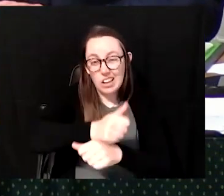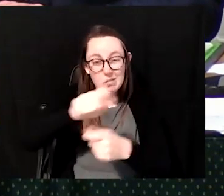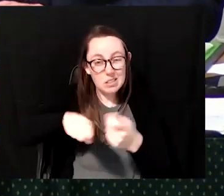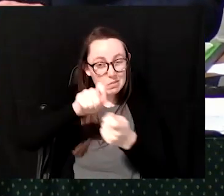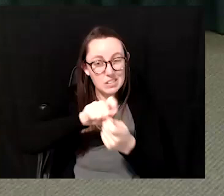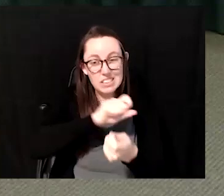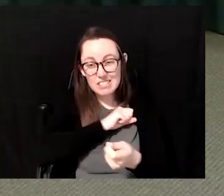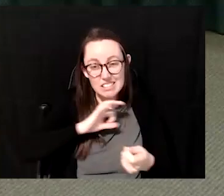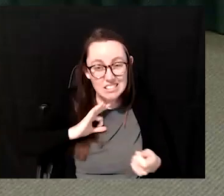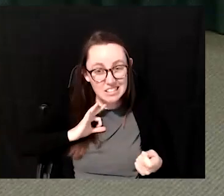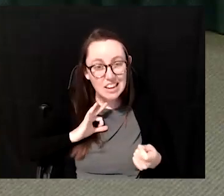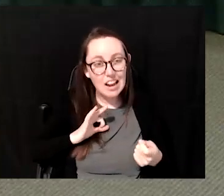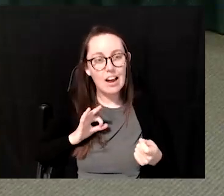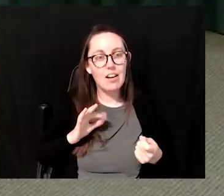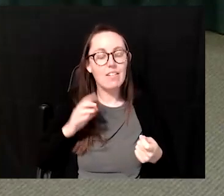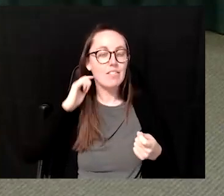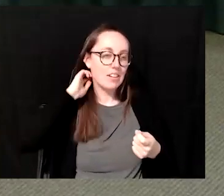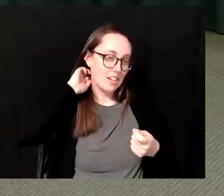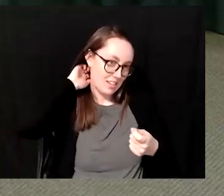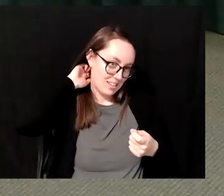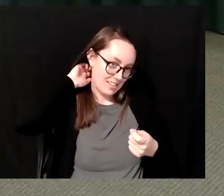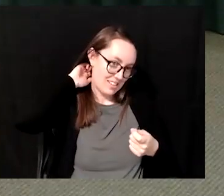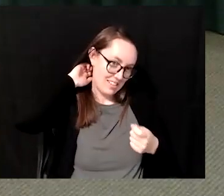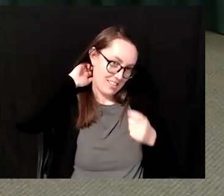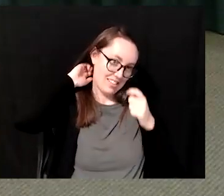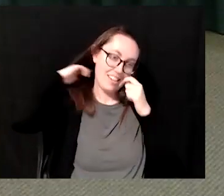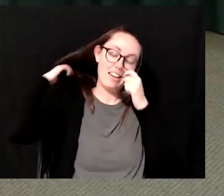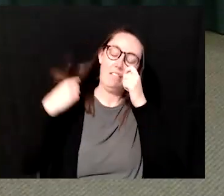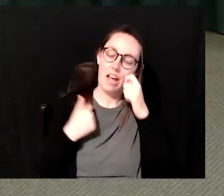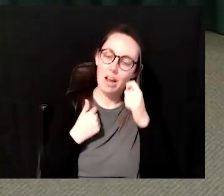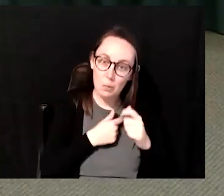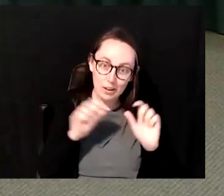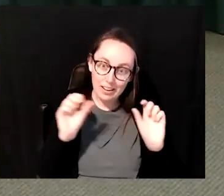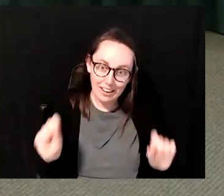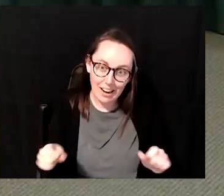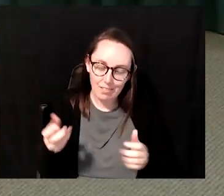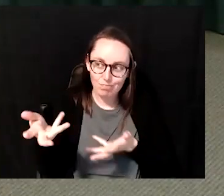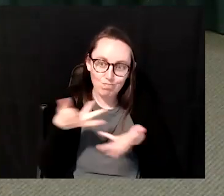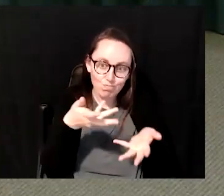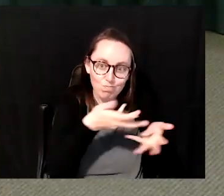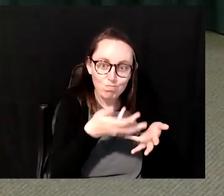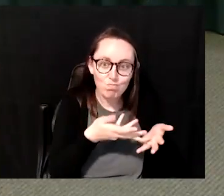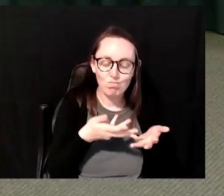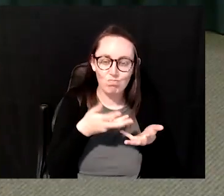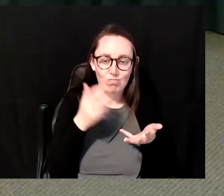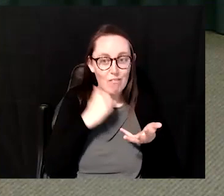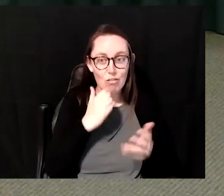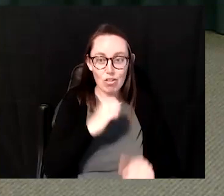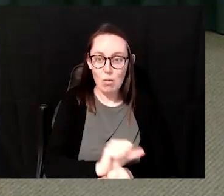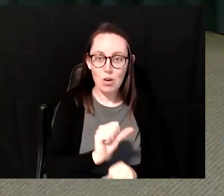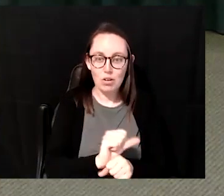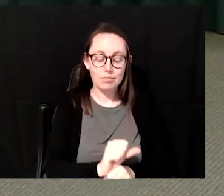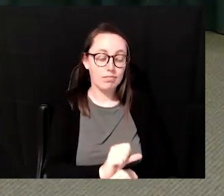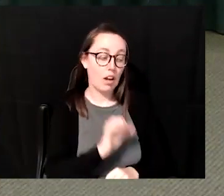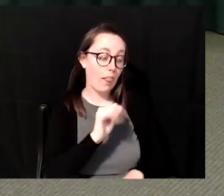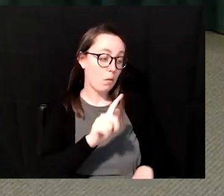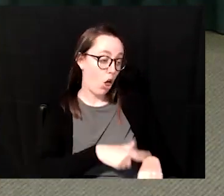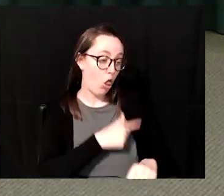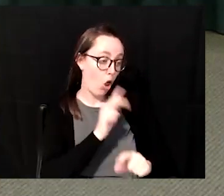oh it's a really long three minutes so that's not bad thank you Daniel other